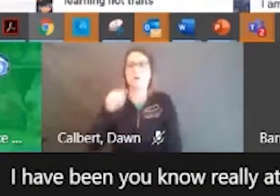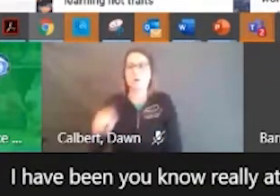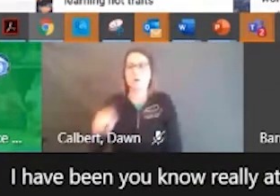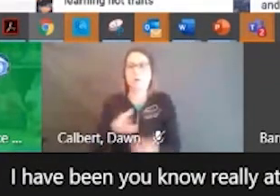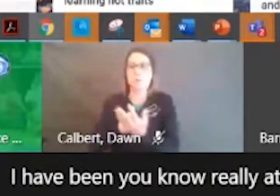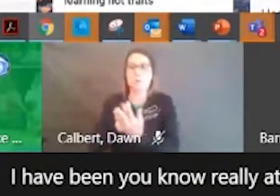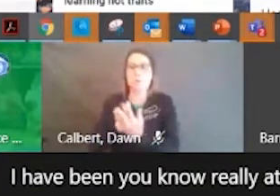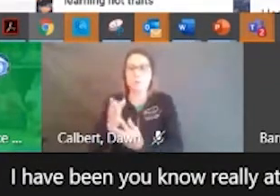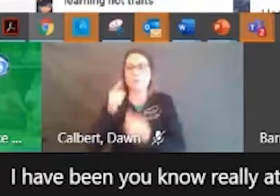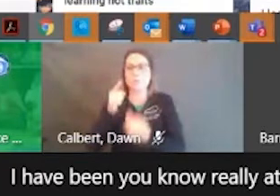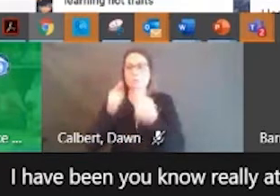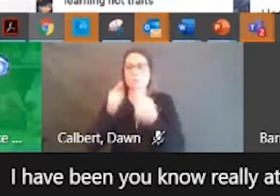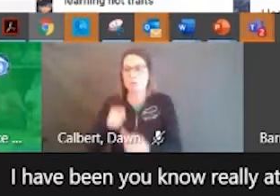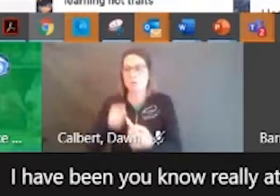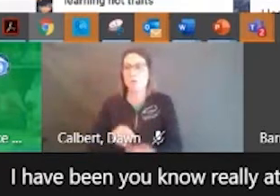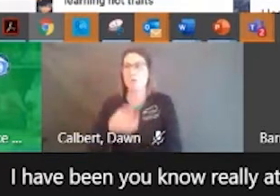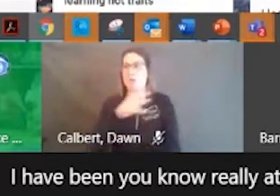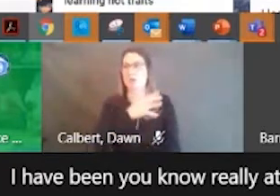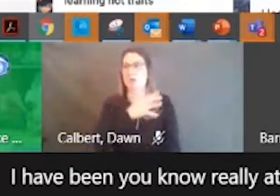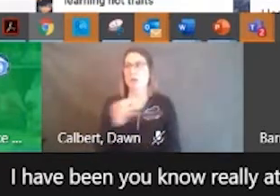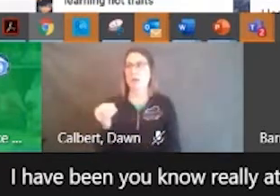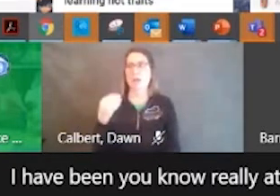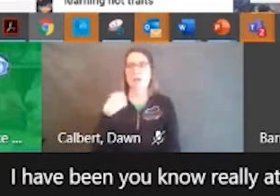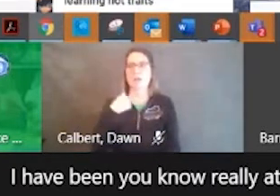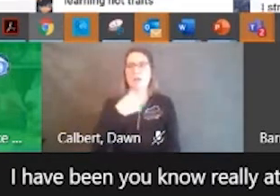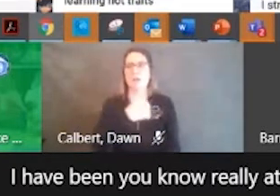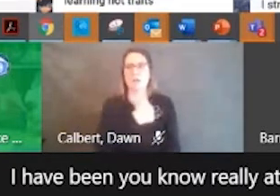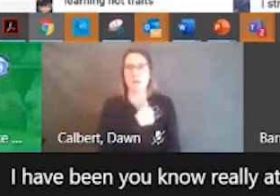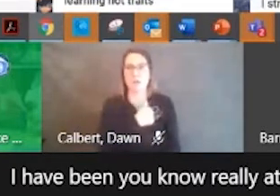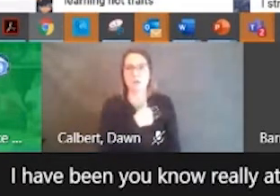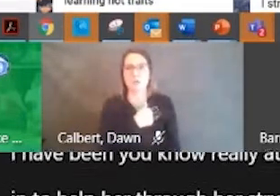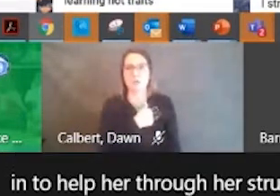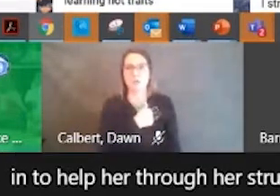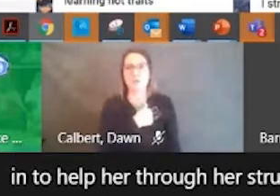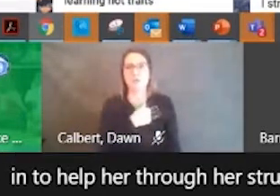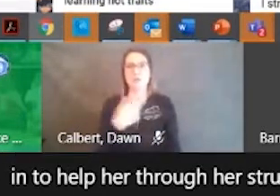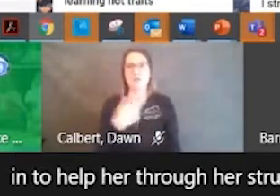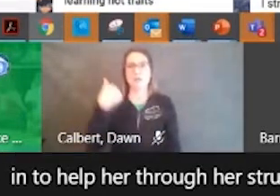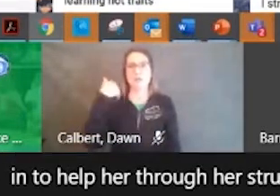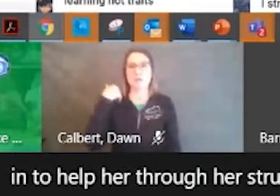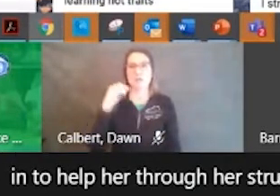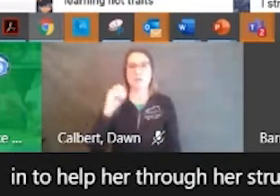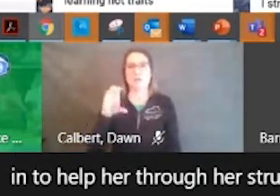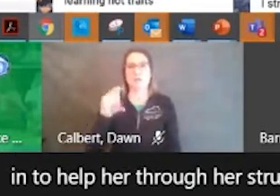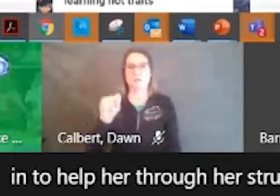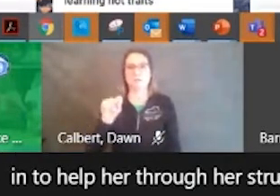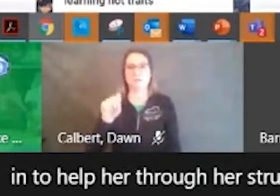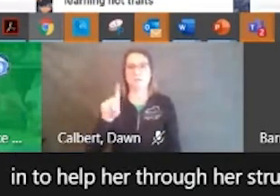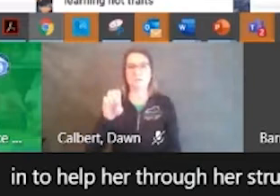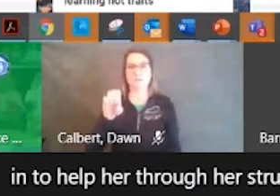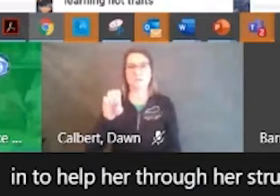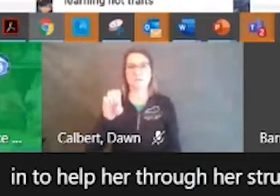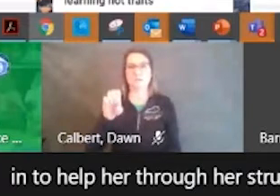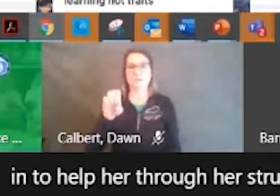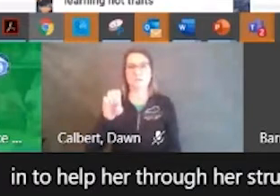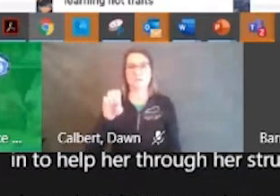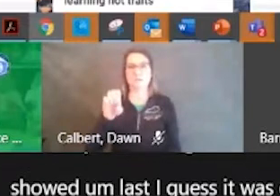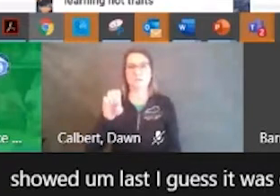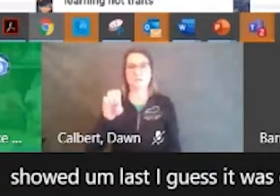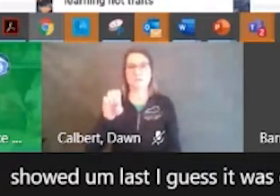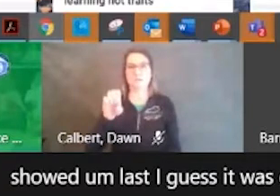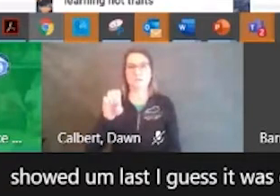struggle. And I actually showed I guess it was October's meeting, and we worked through some of the